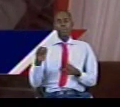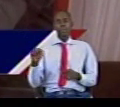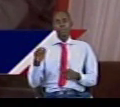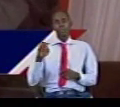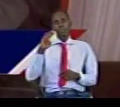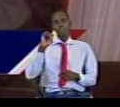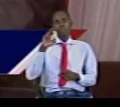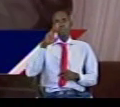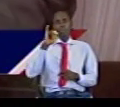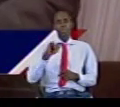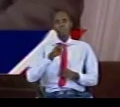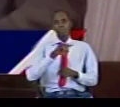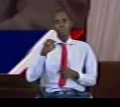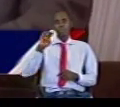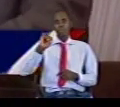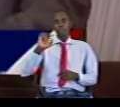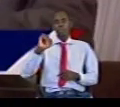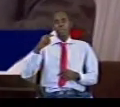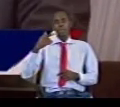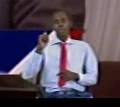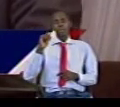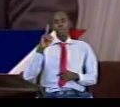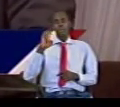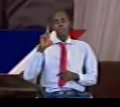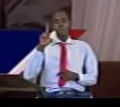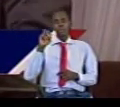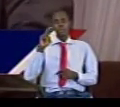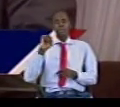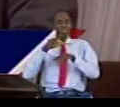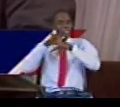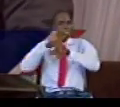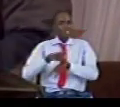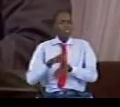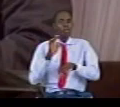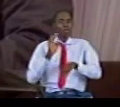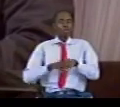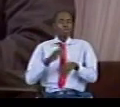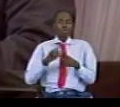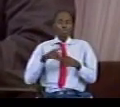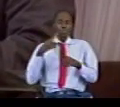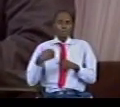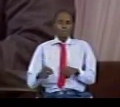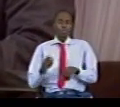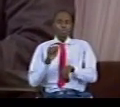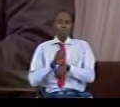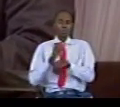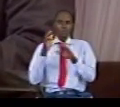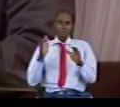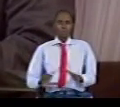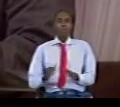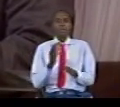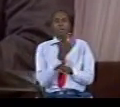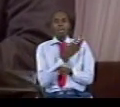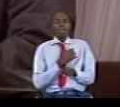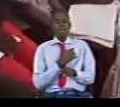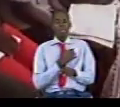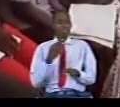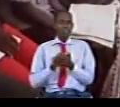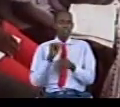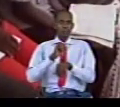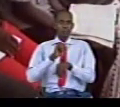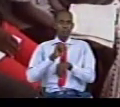dark, into the sepulchre, and seeth the stone rolled away from the sepulchre. That